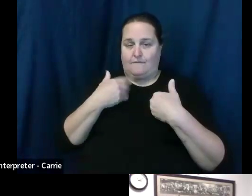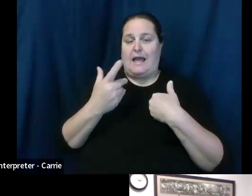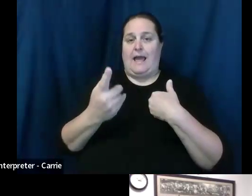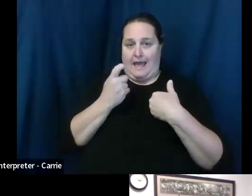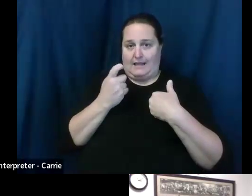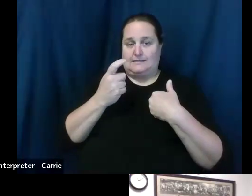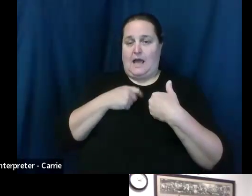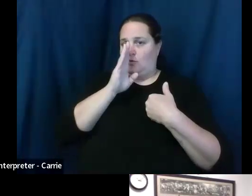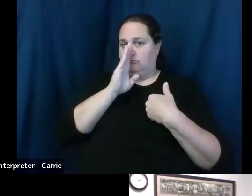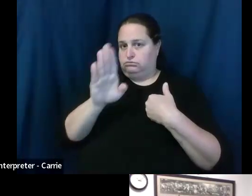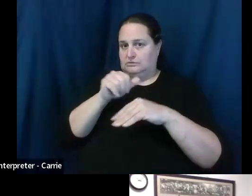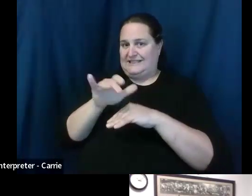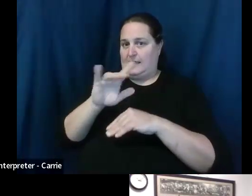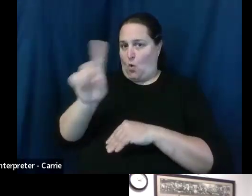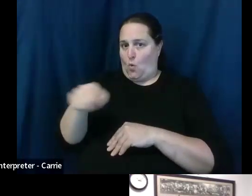Linda.